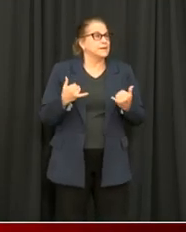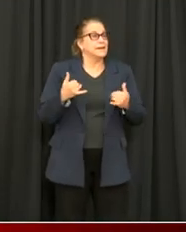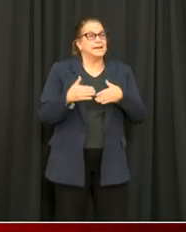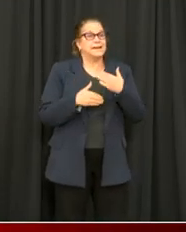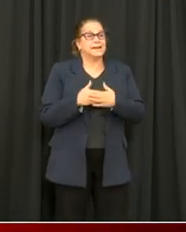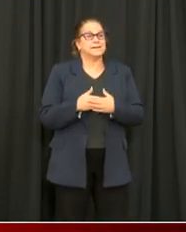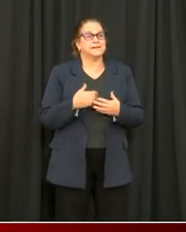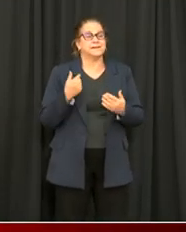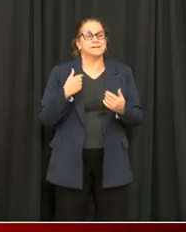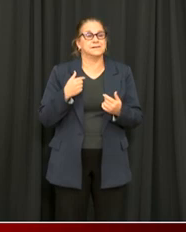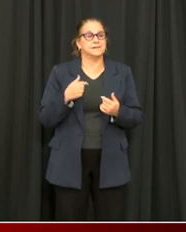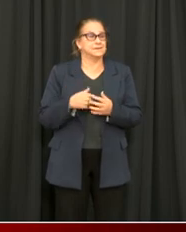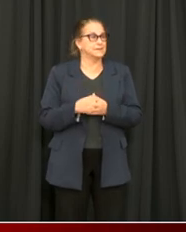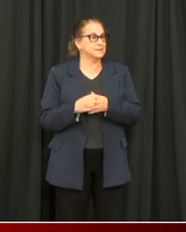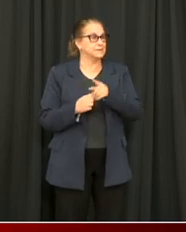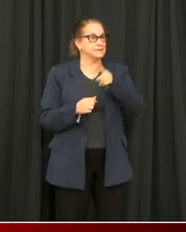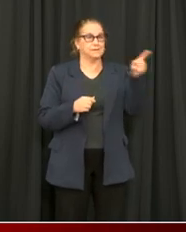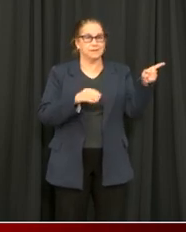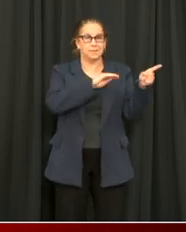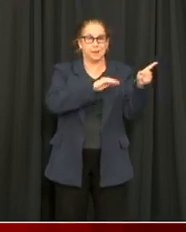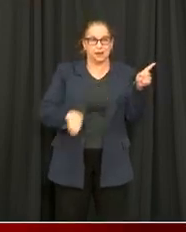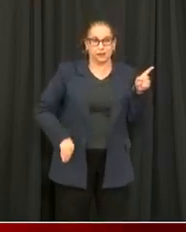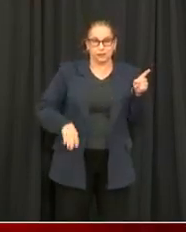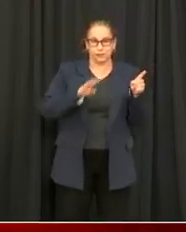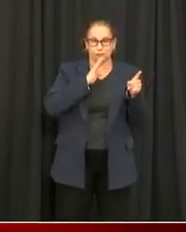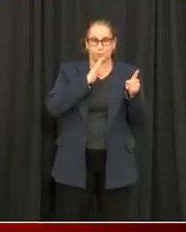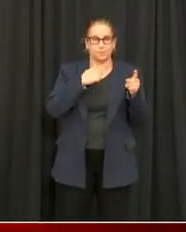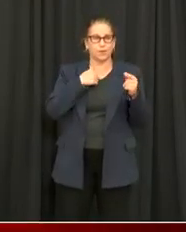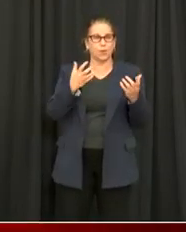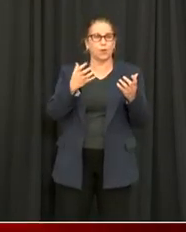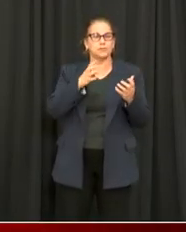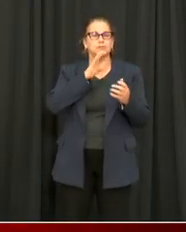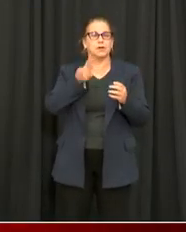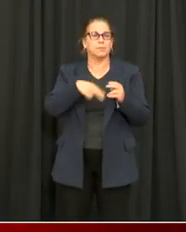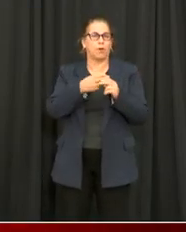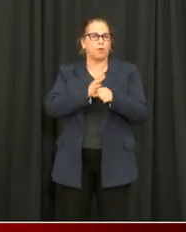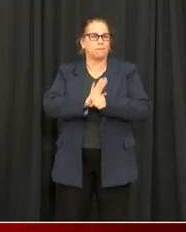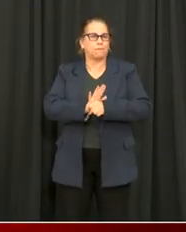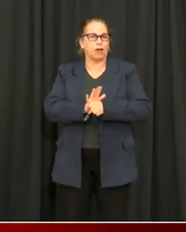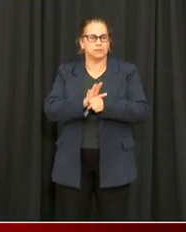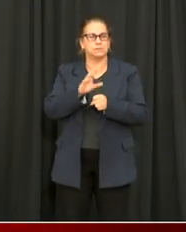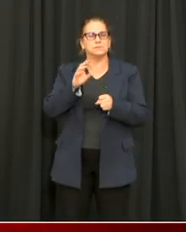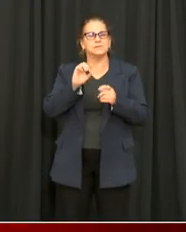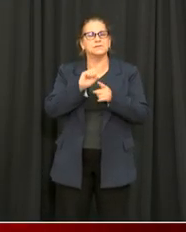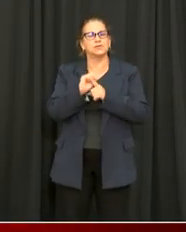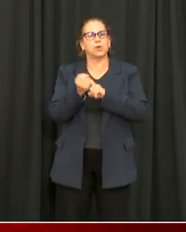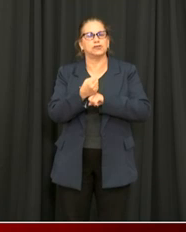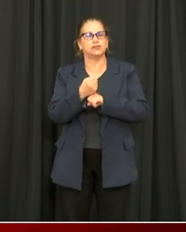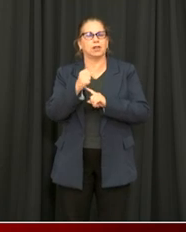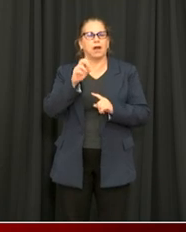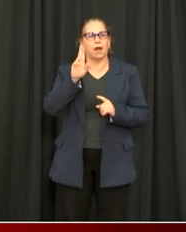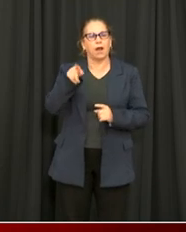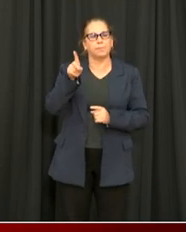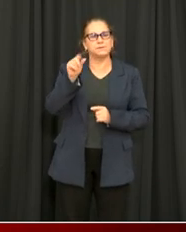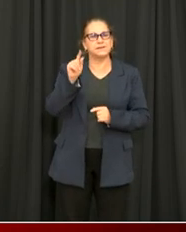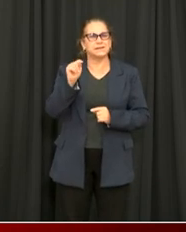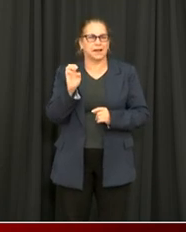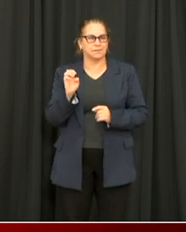to our update on the district's response to COVID-19, and we will go over